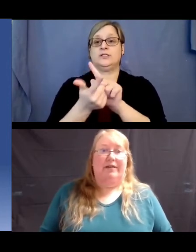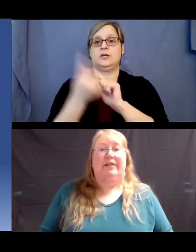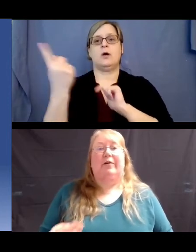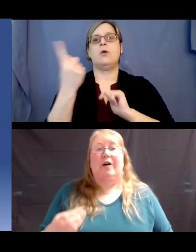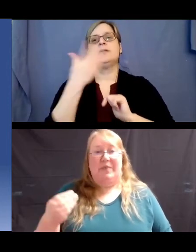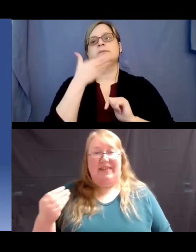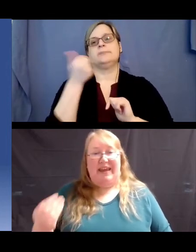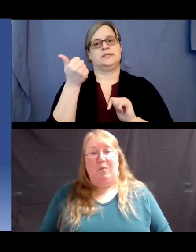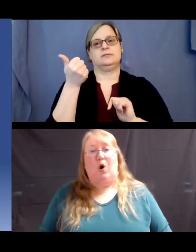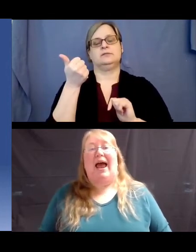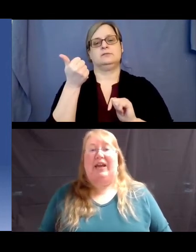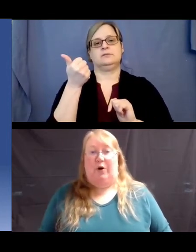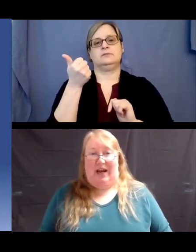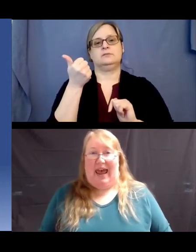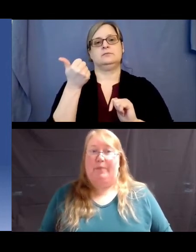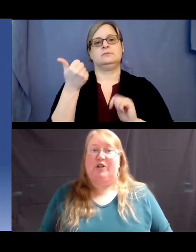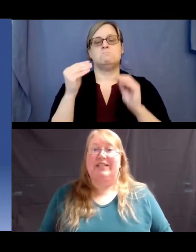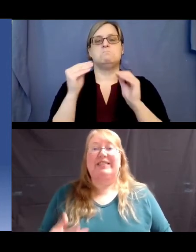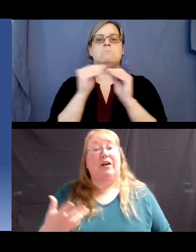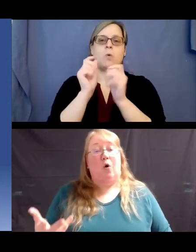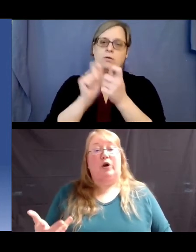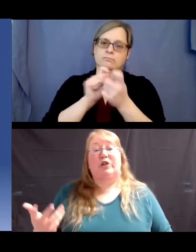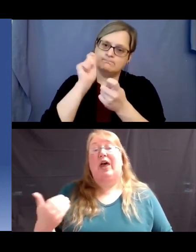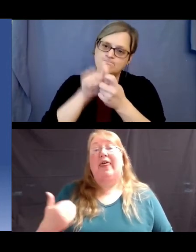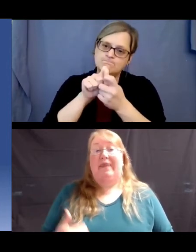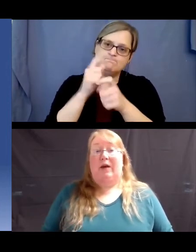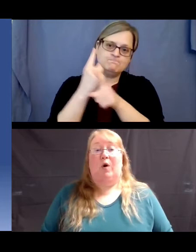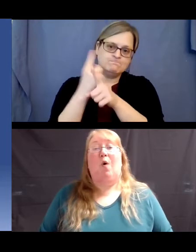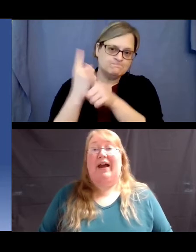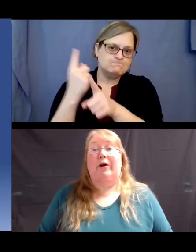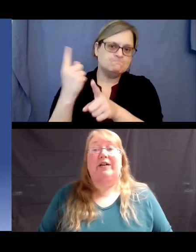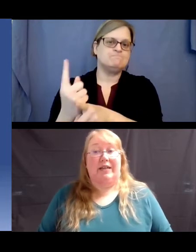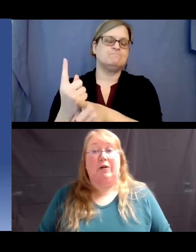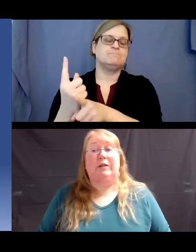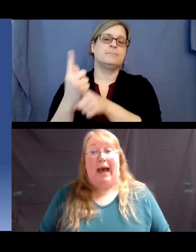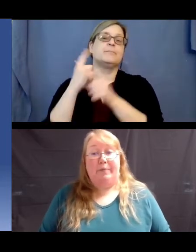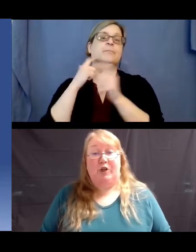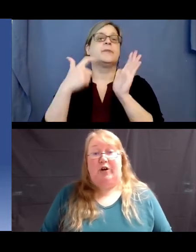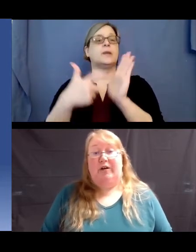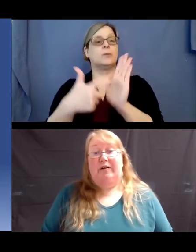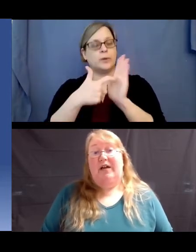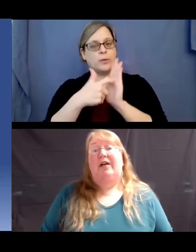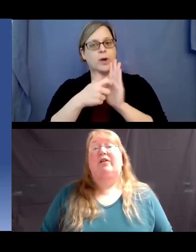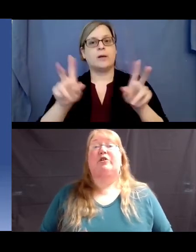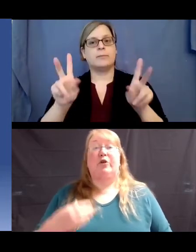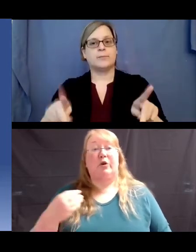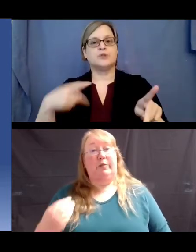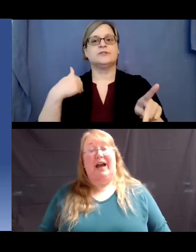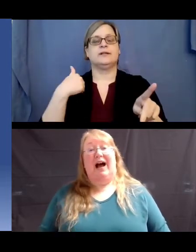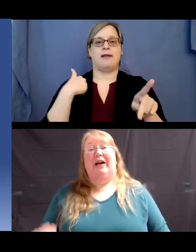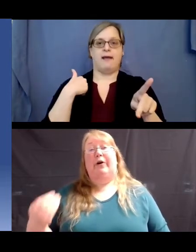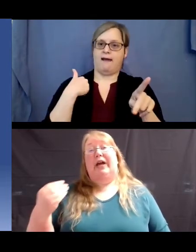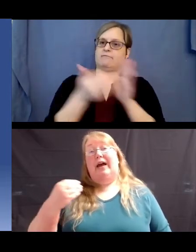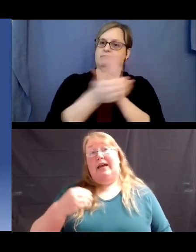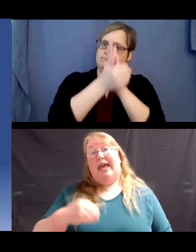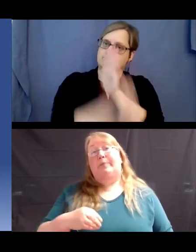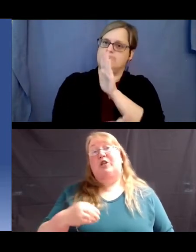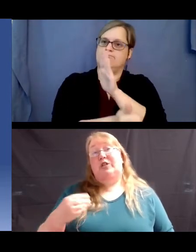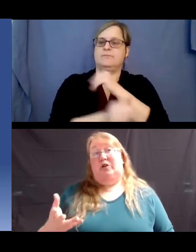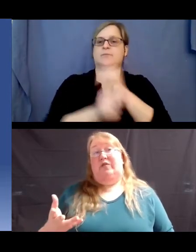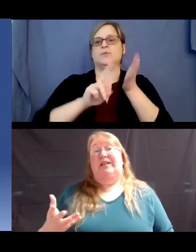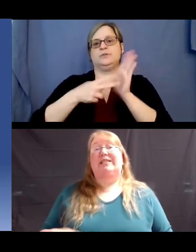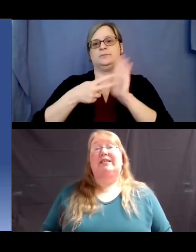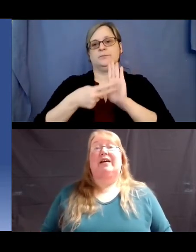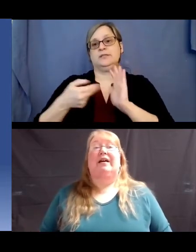captions. They're going to be the more accurate captions, and of course, they require a skilled captioner. So you would be hiring a